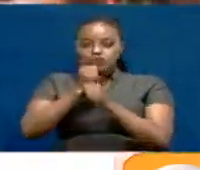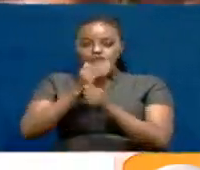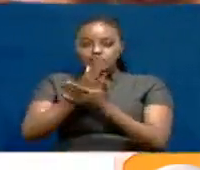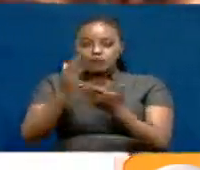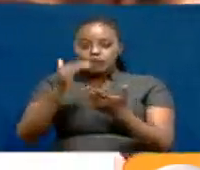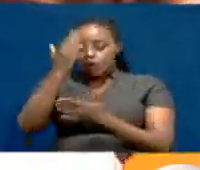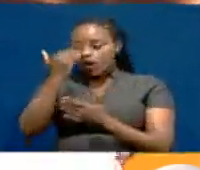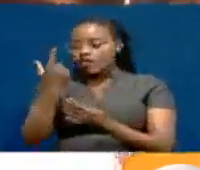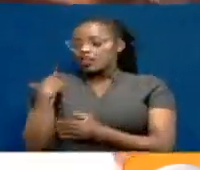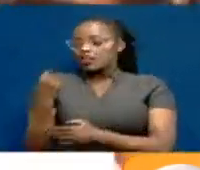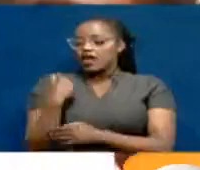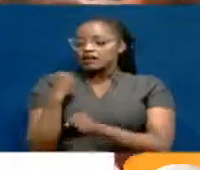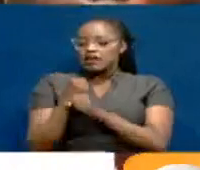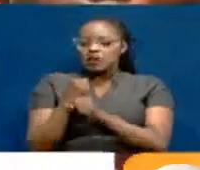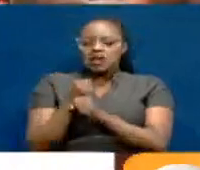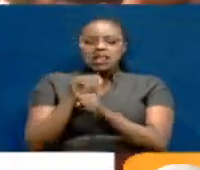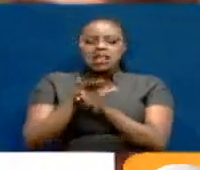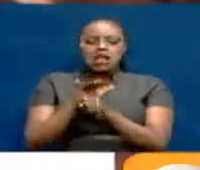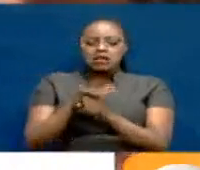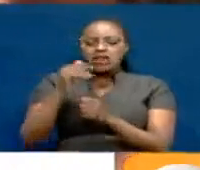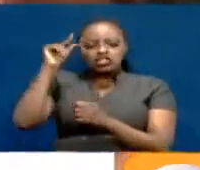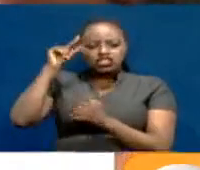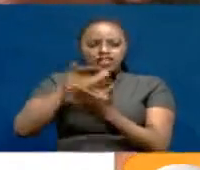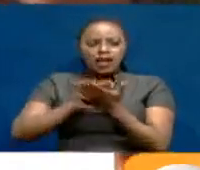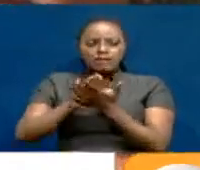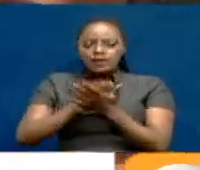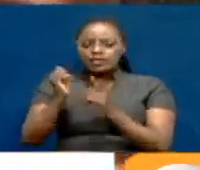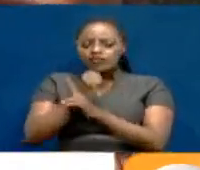about it. Lately we've been dealing with so many cases of gender-based violence, and we